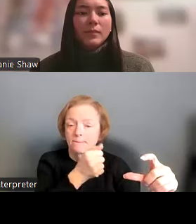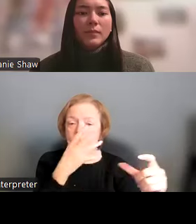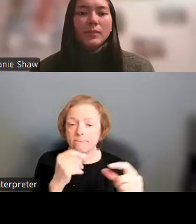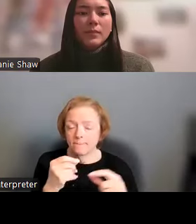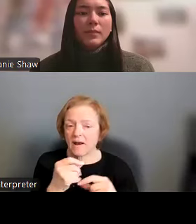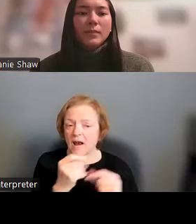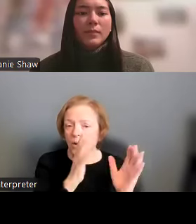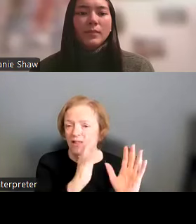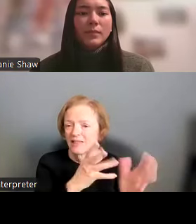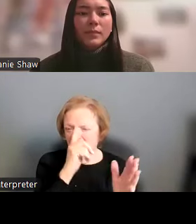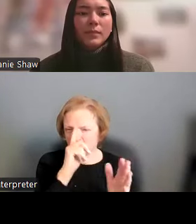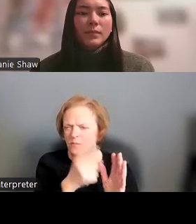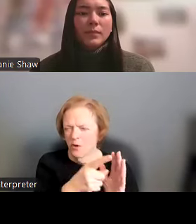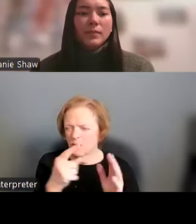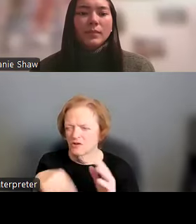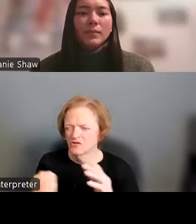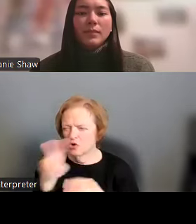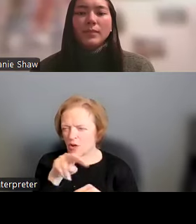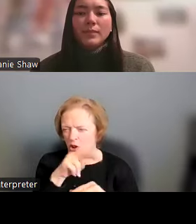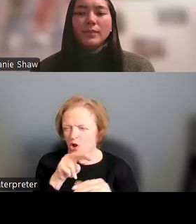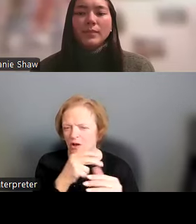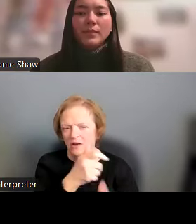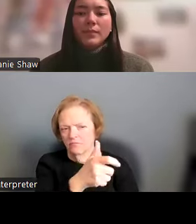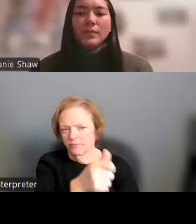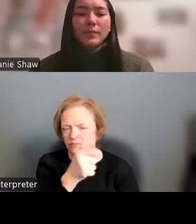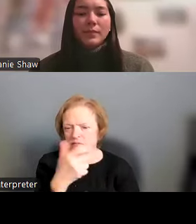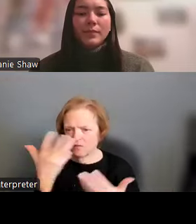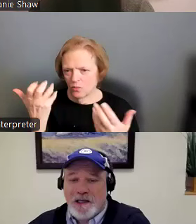for the moment so that anyone can look at it.